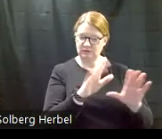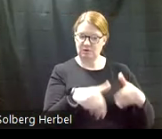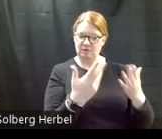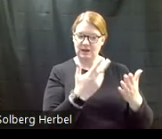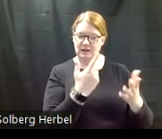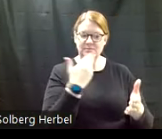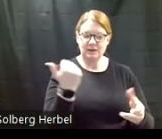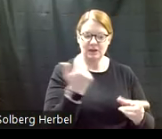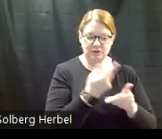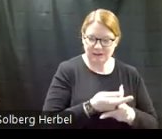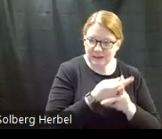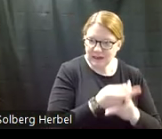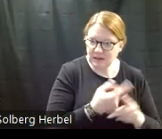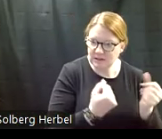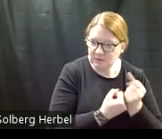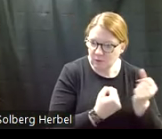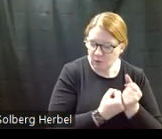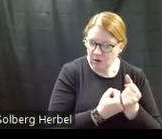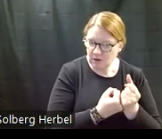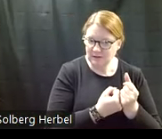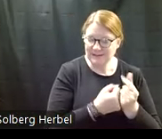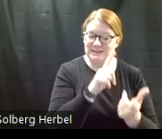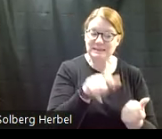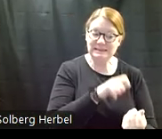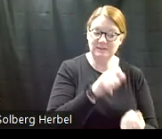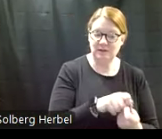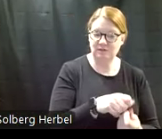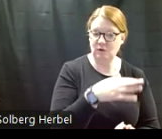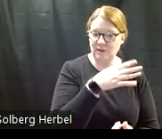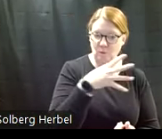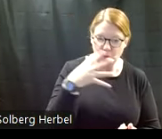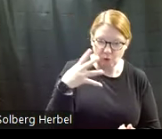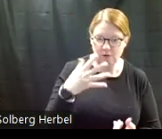and support, especially in rural and underserved areas.